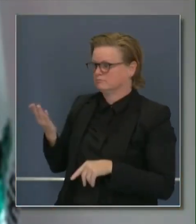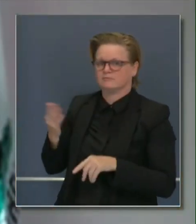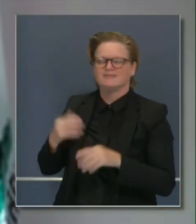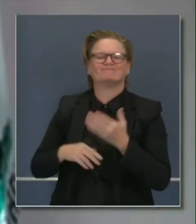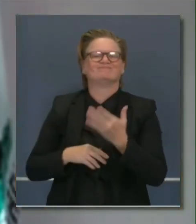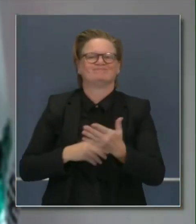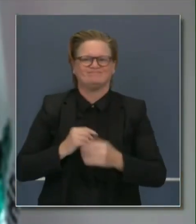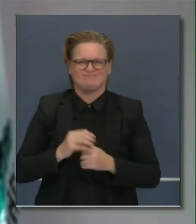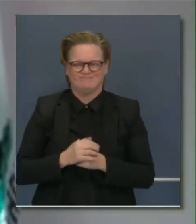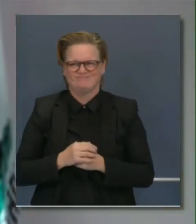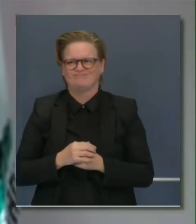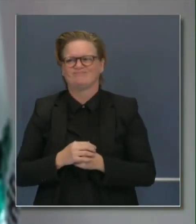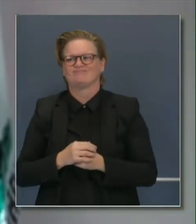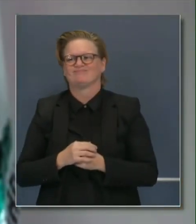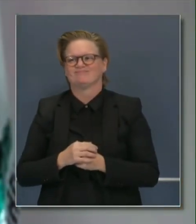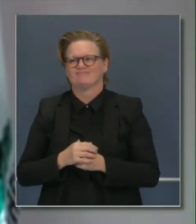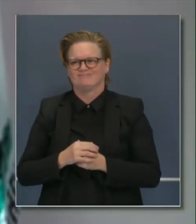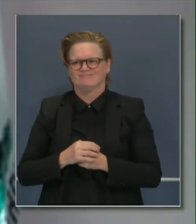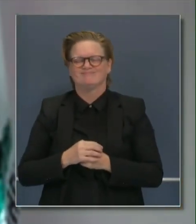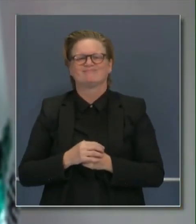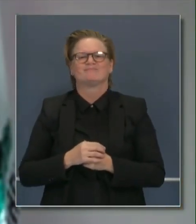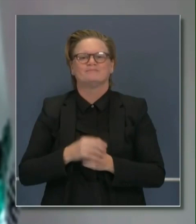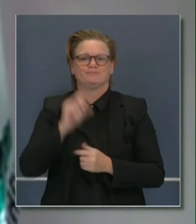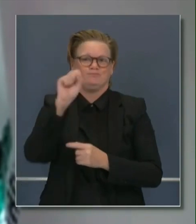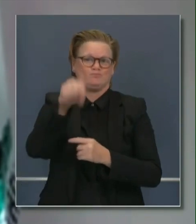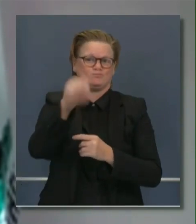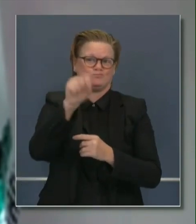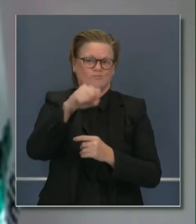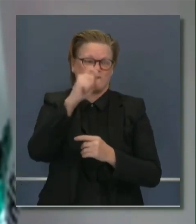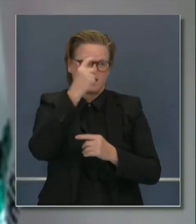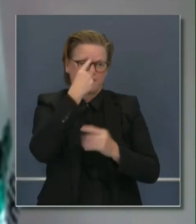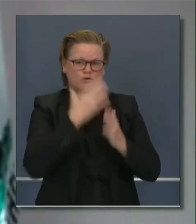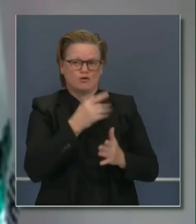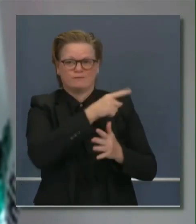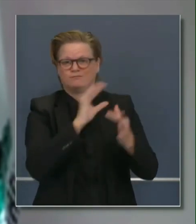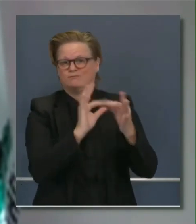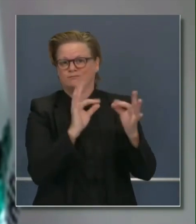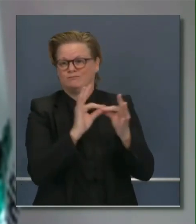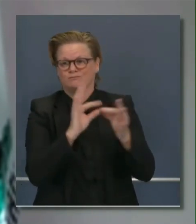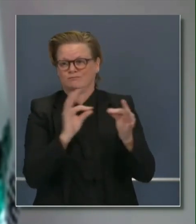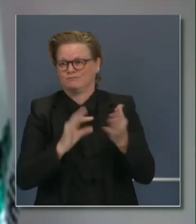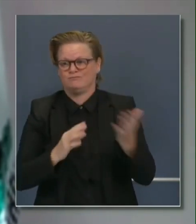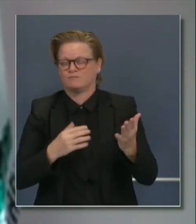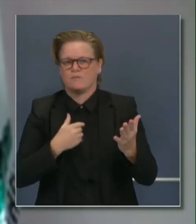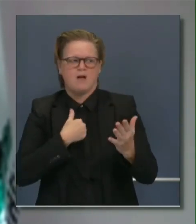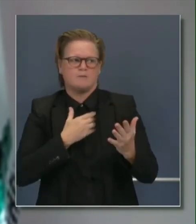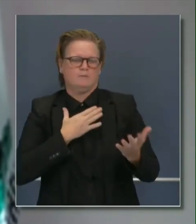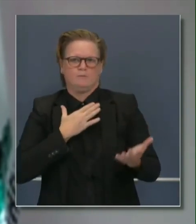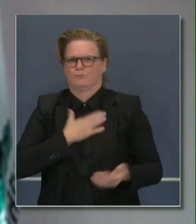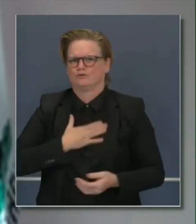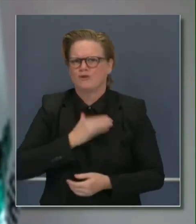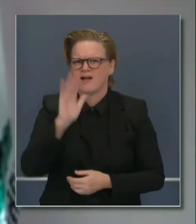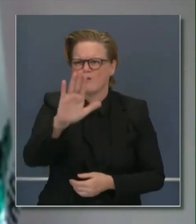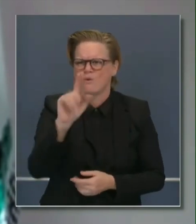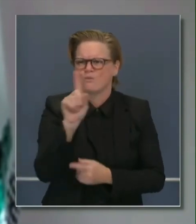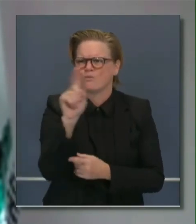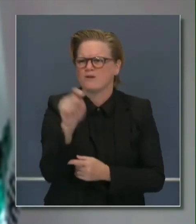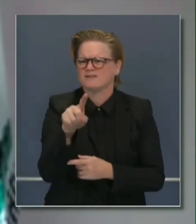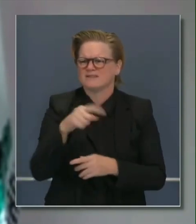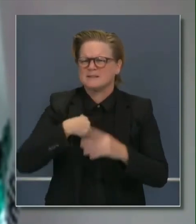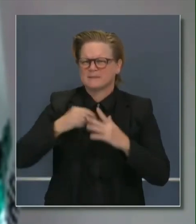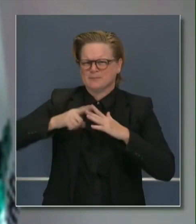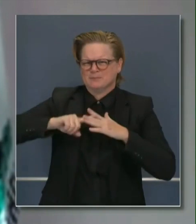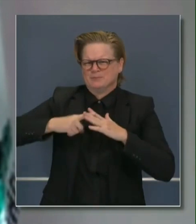Yeah, Governor, I think, as you said, and I appreciate the question, and I just want to begin by saying